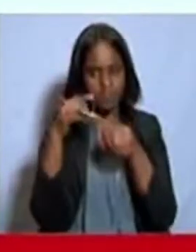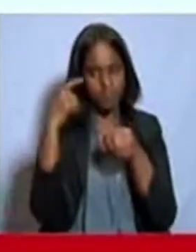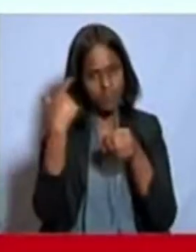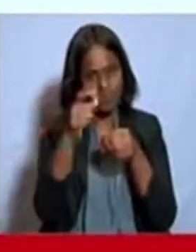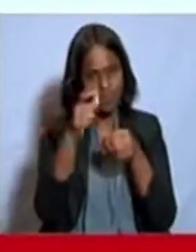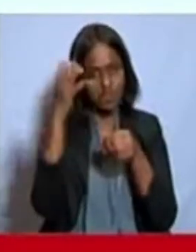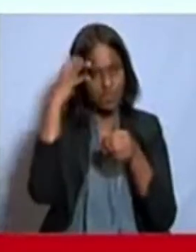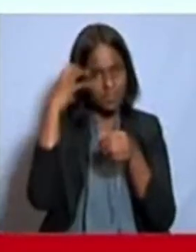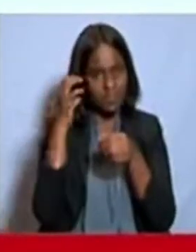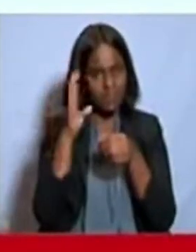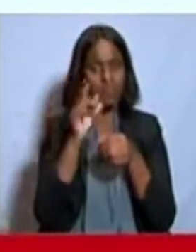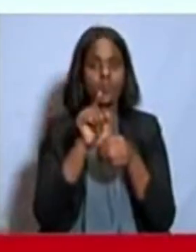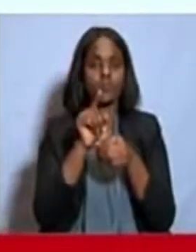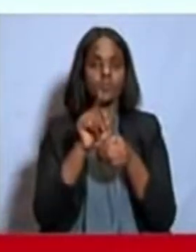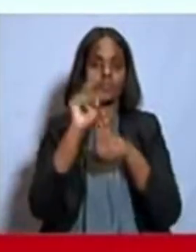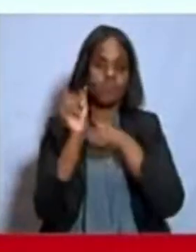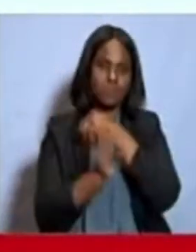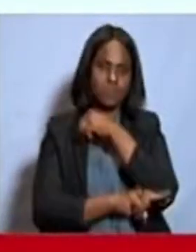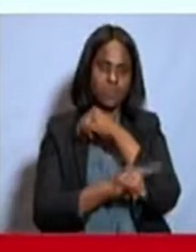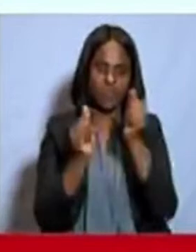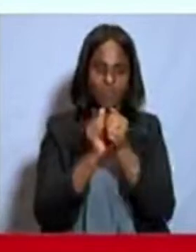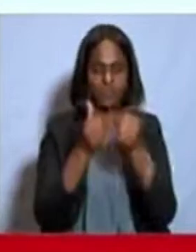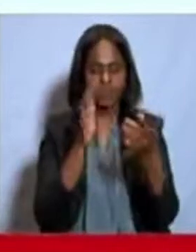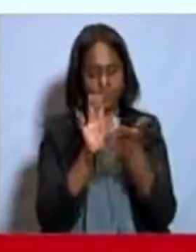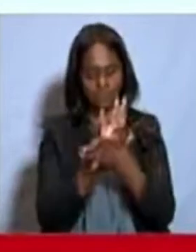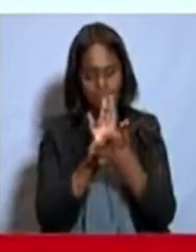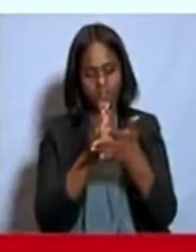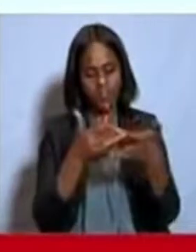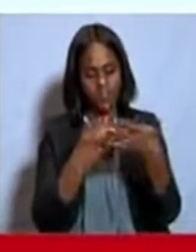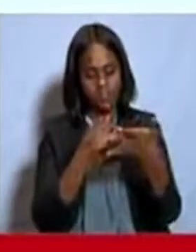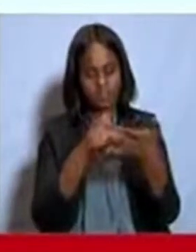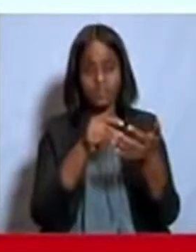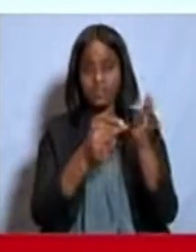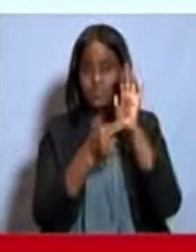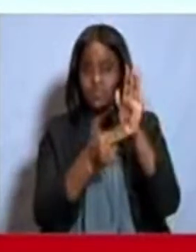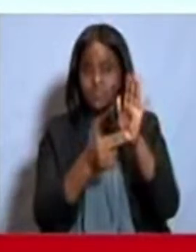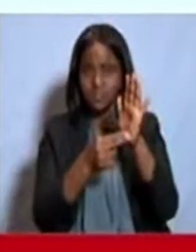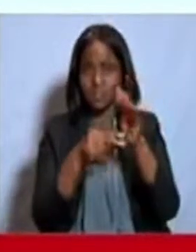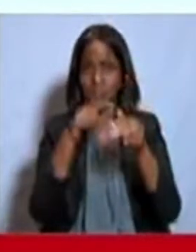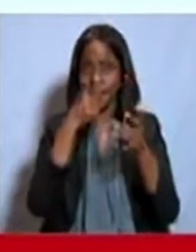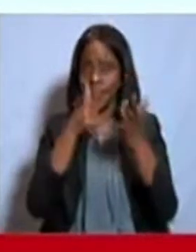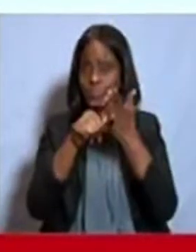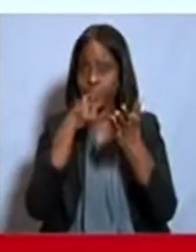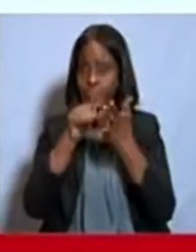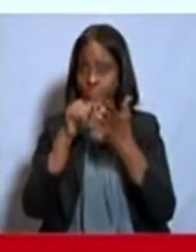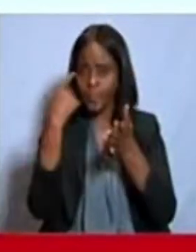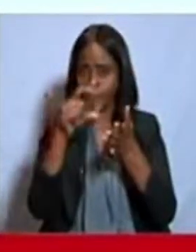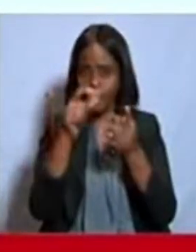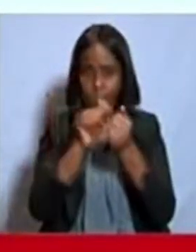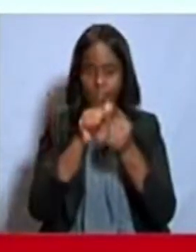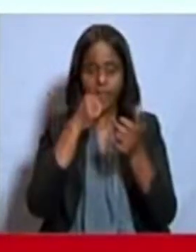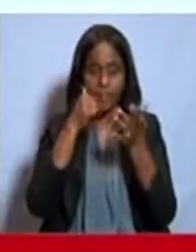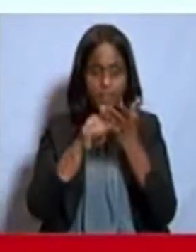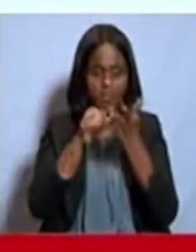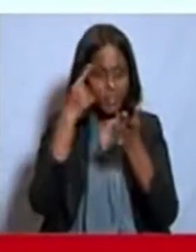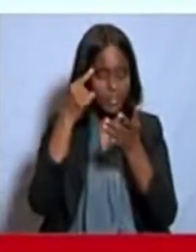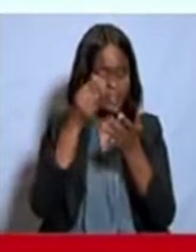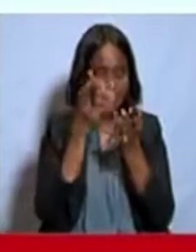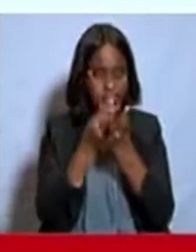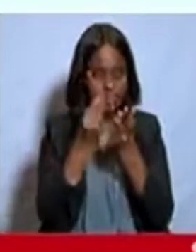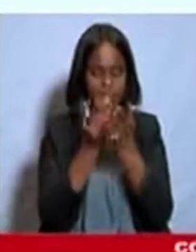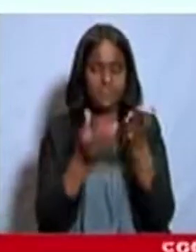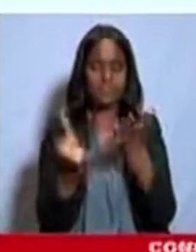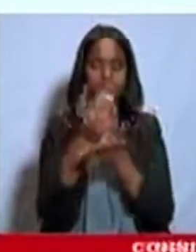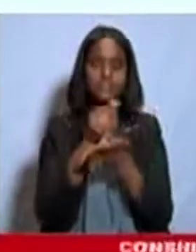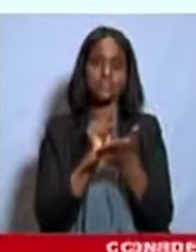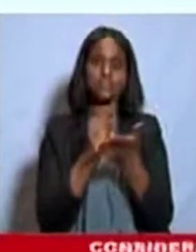erring officers. Documentary evidence, Appendix 10, charge letters, and the letter for recovery of funds.